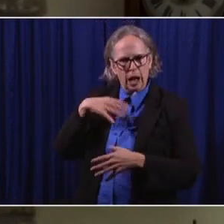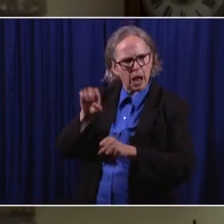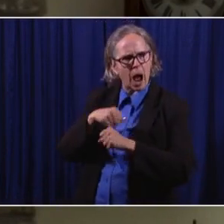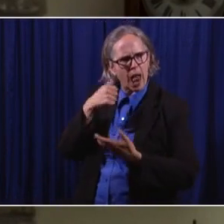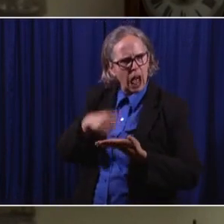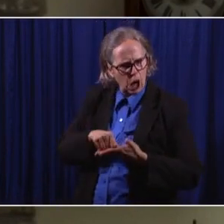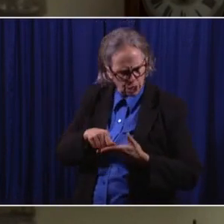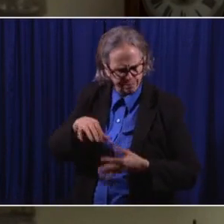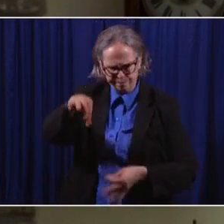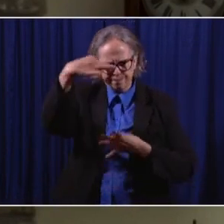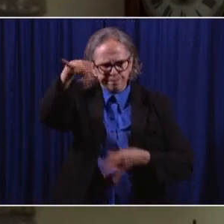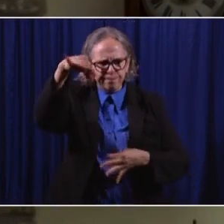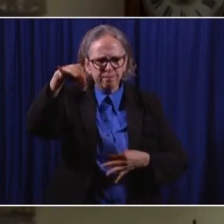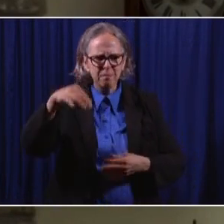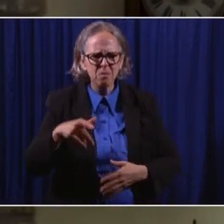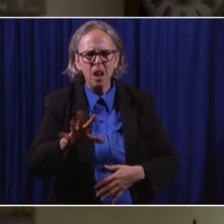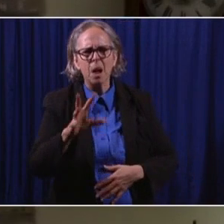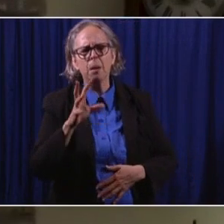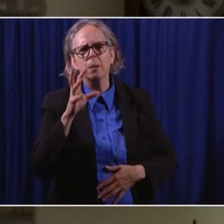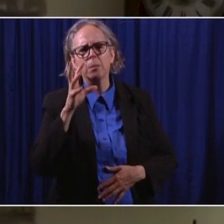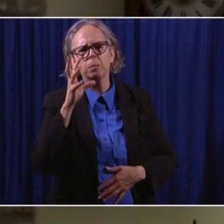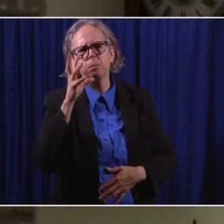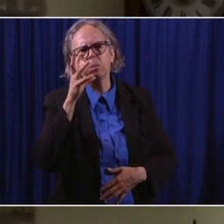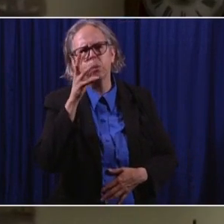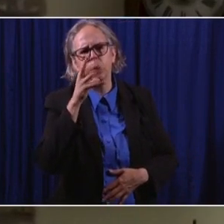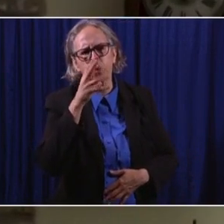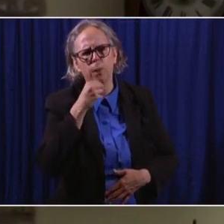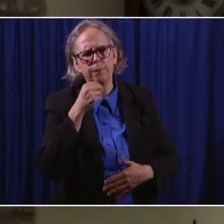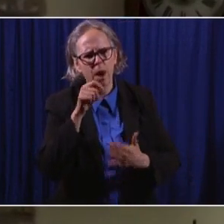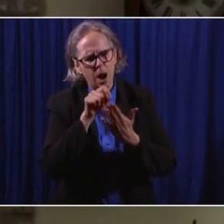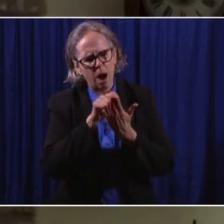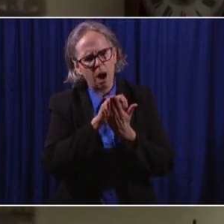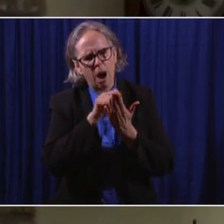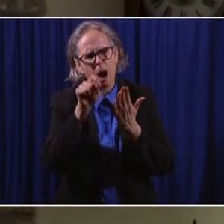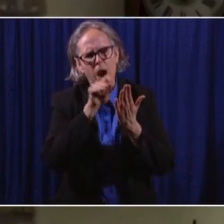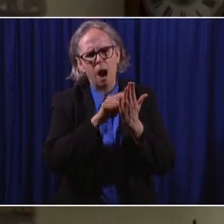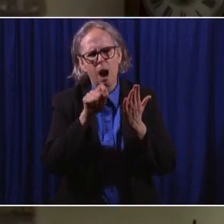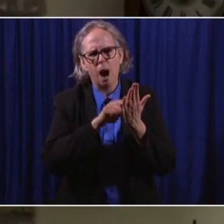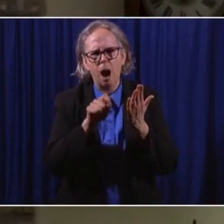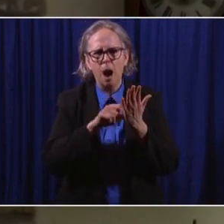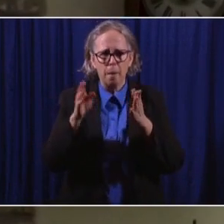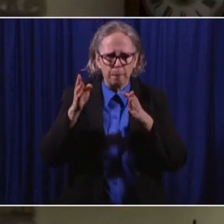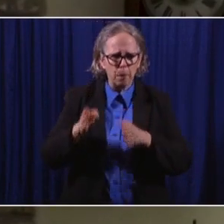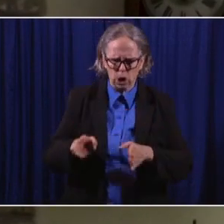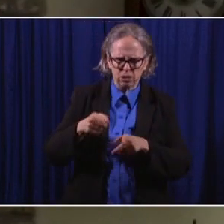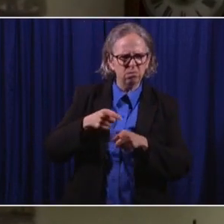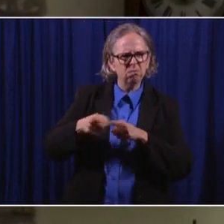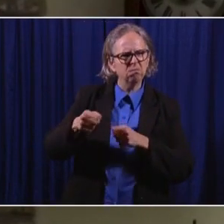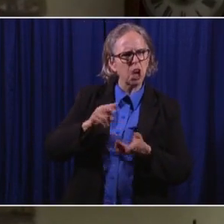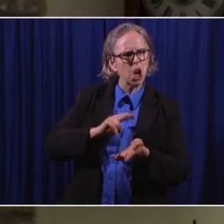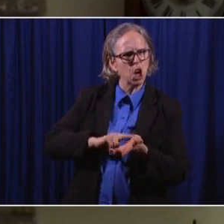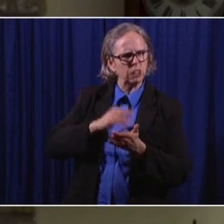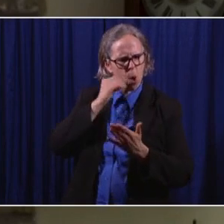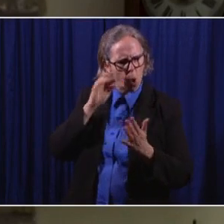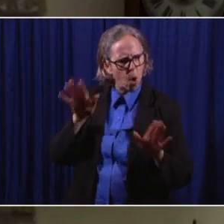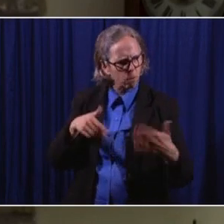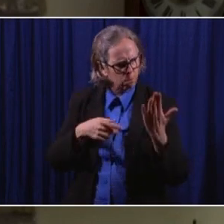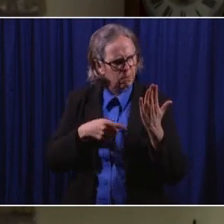I think, very eloquent from someone who's directly involved in nursing homes. And you know, one of the things that she said